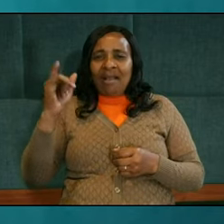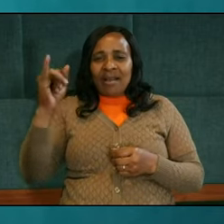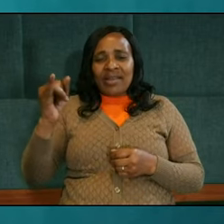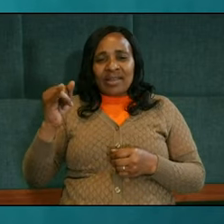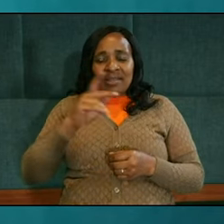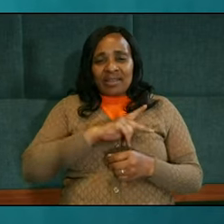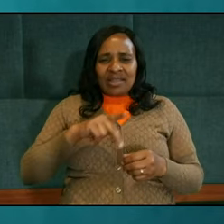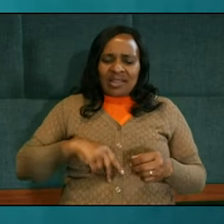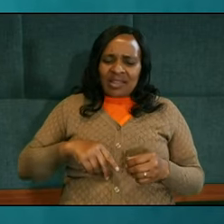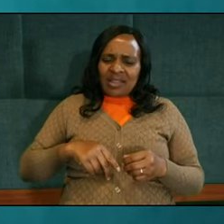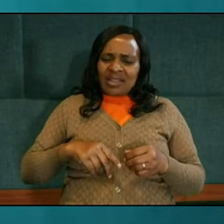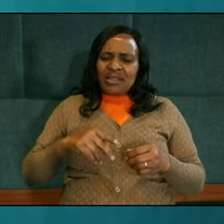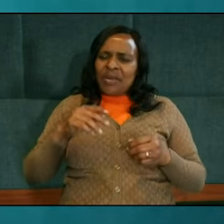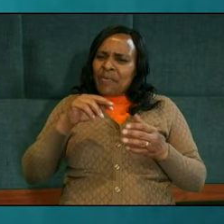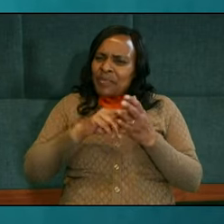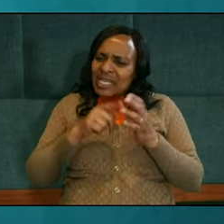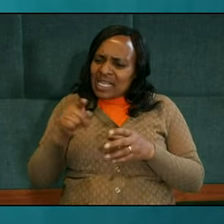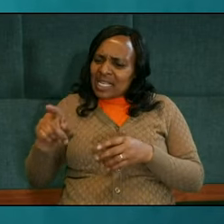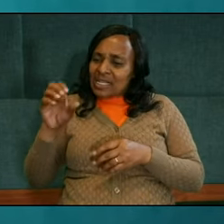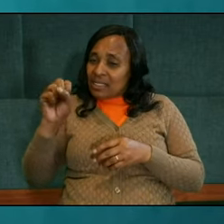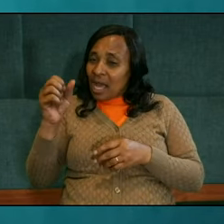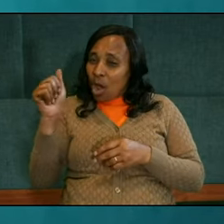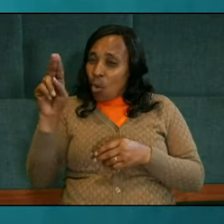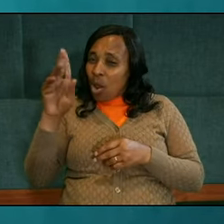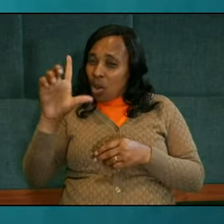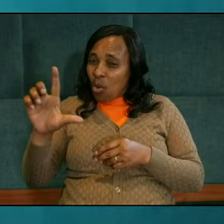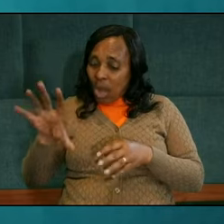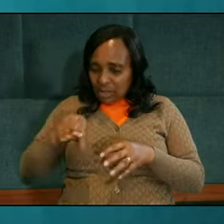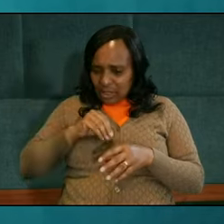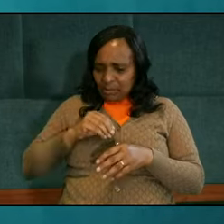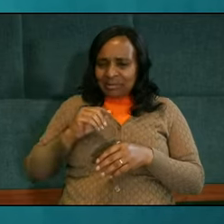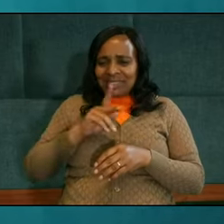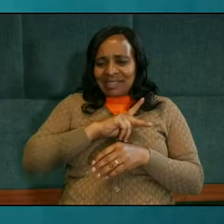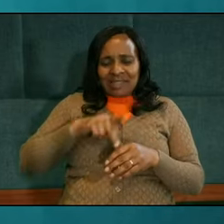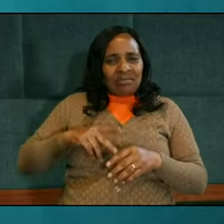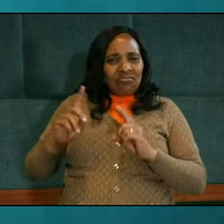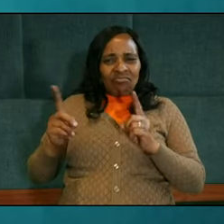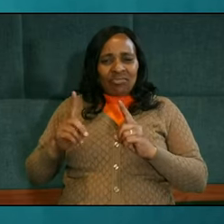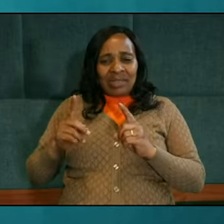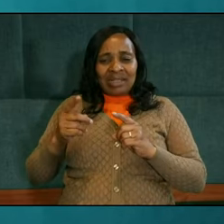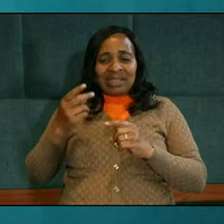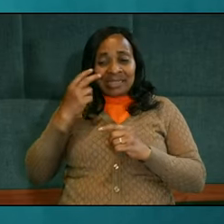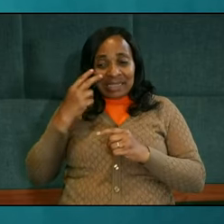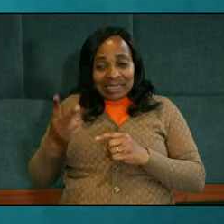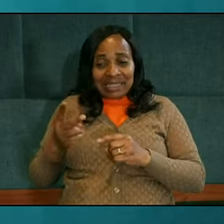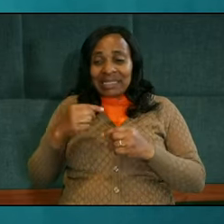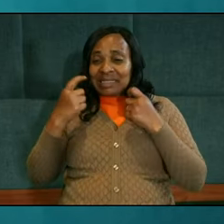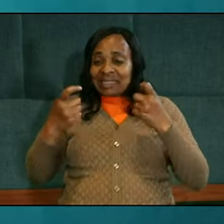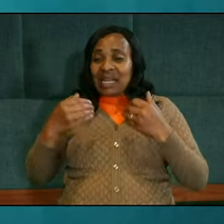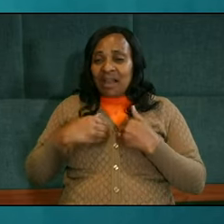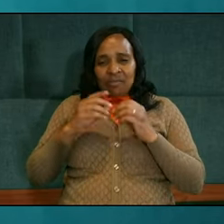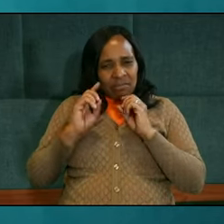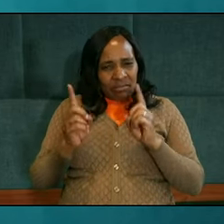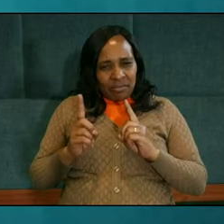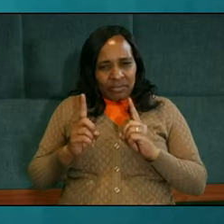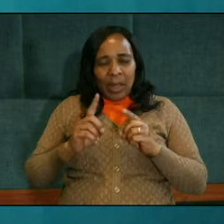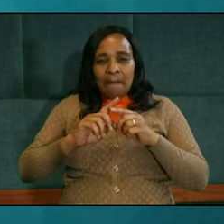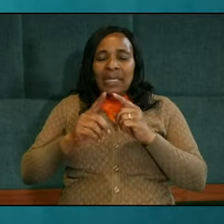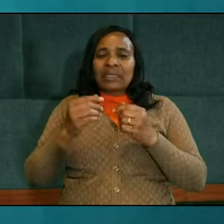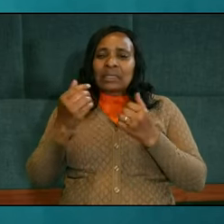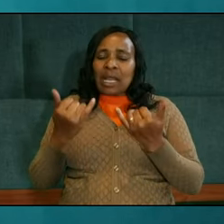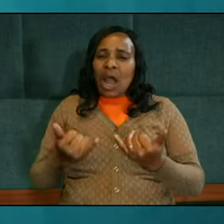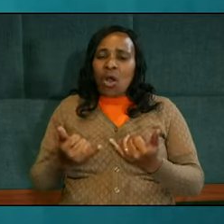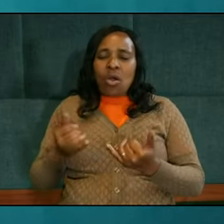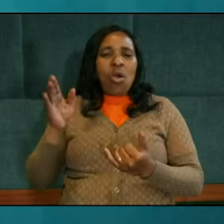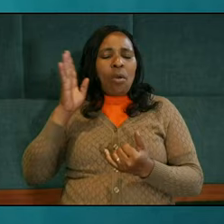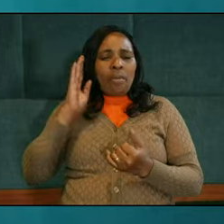not accept that he's at fault. Mm-hmm. He does not recognize his sin, but he goes ahead and says that he obeyed the Lord.